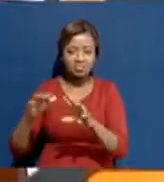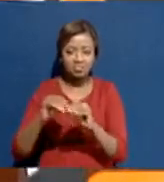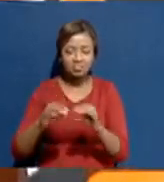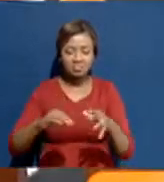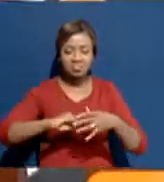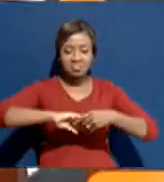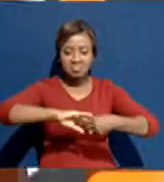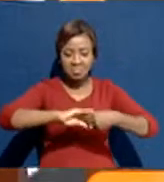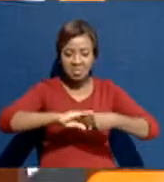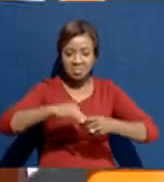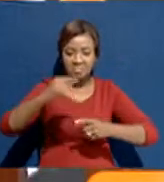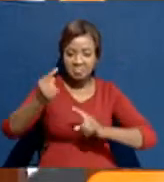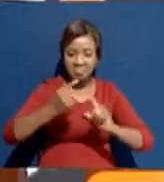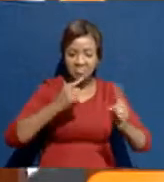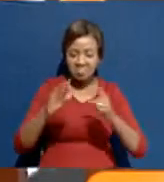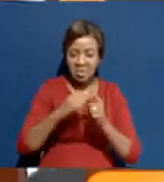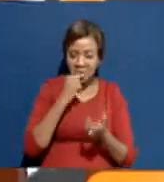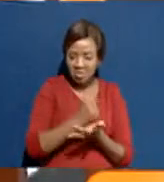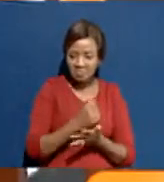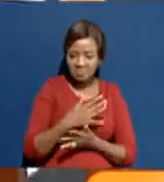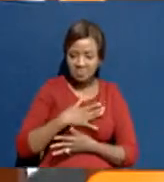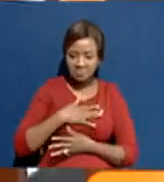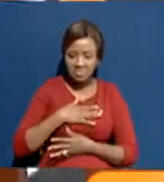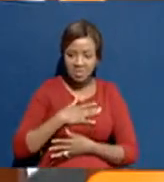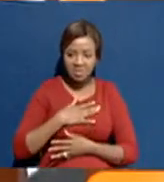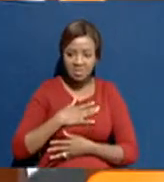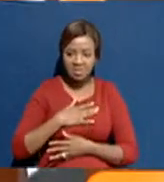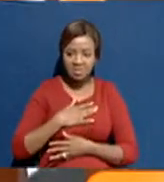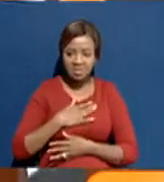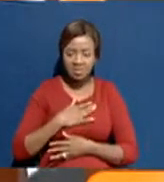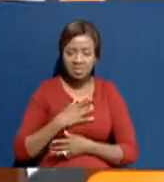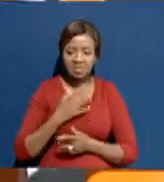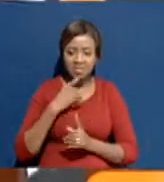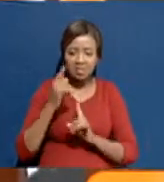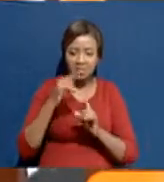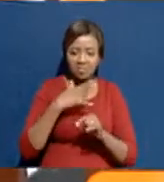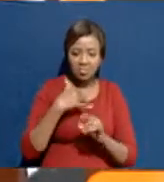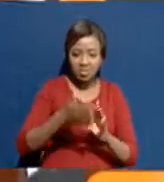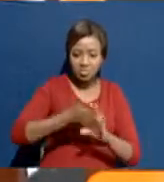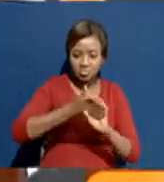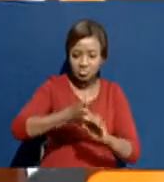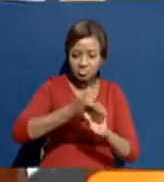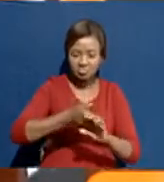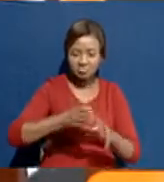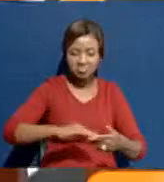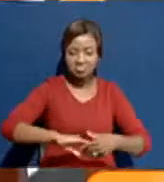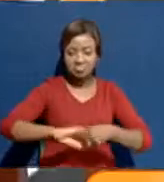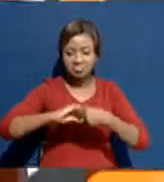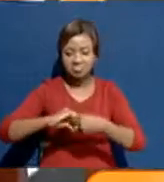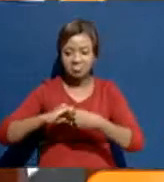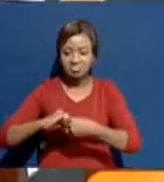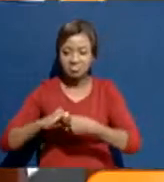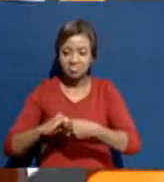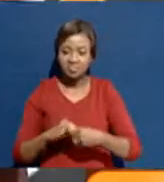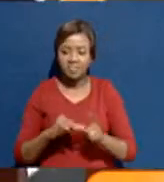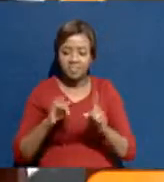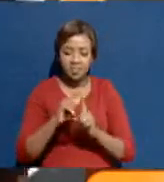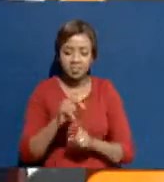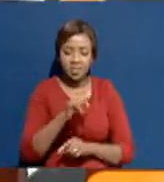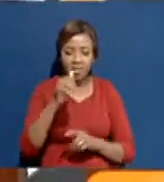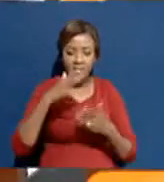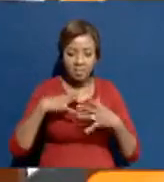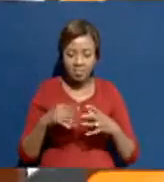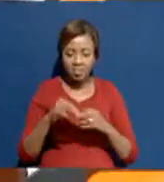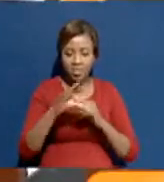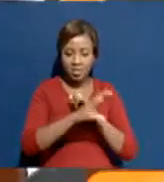People are coming to his office in Capitol Hill to shake his hand and say, even other politicians across the country were